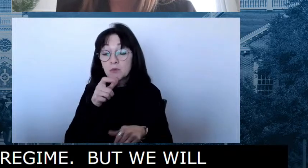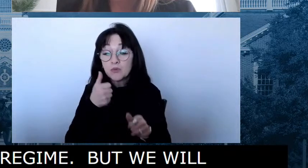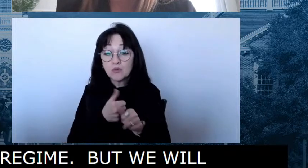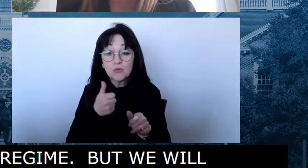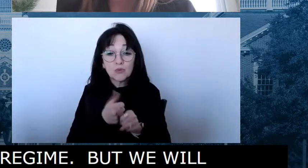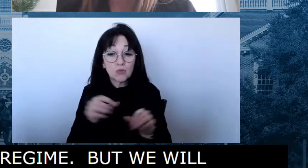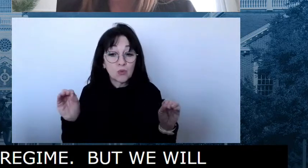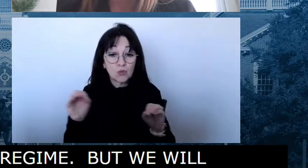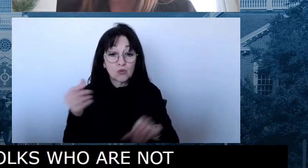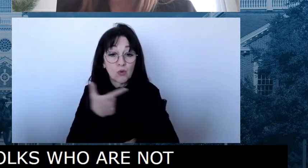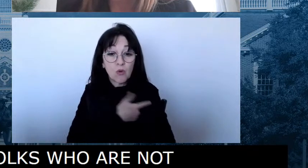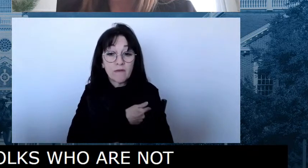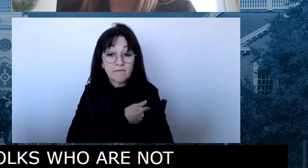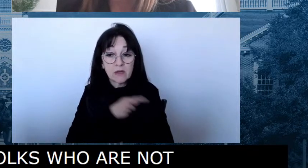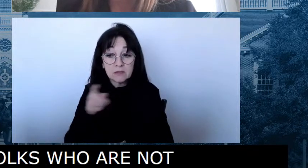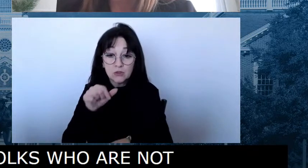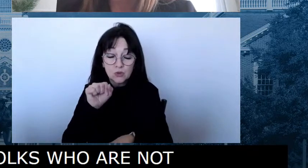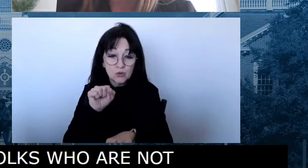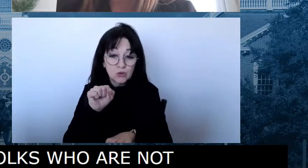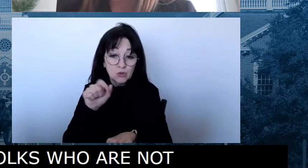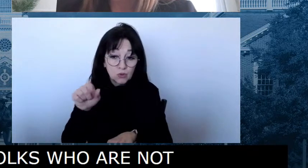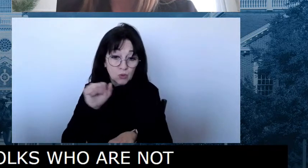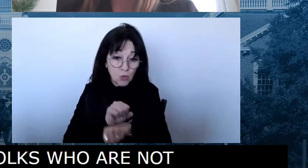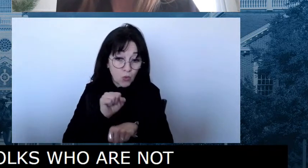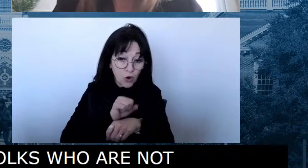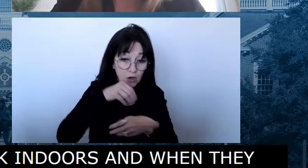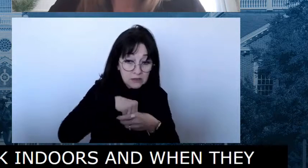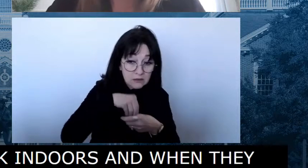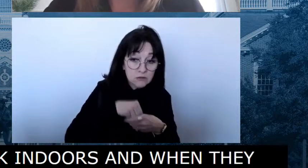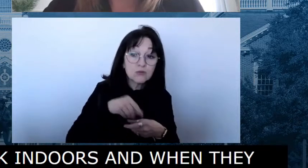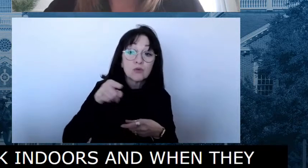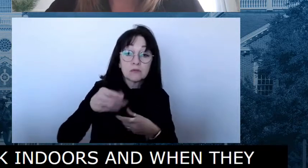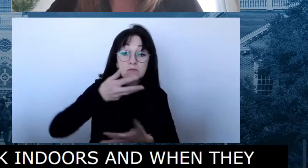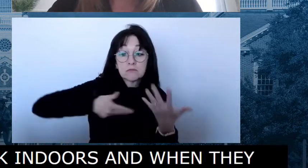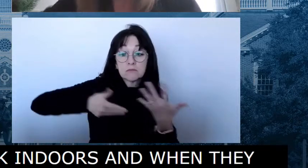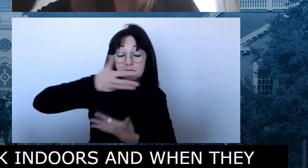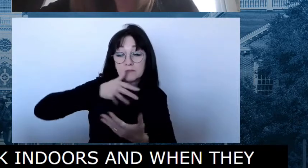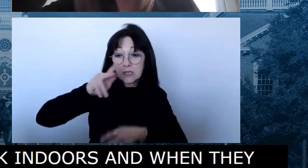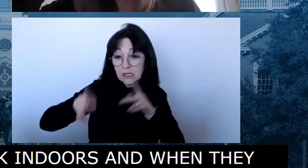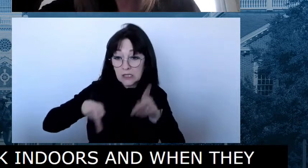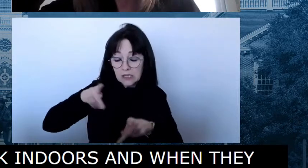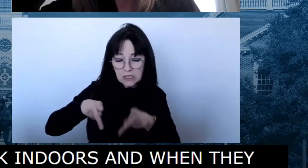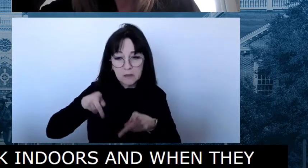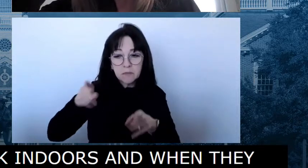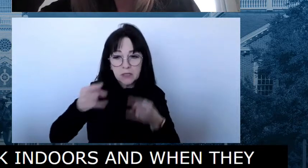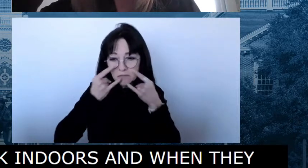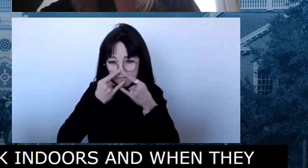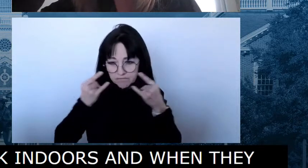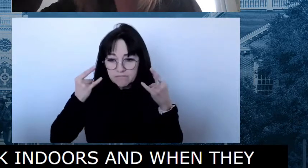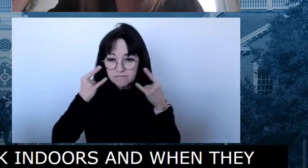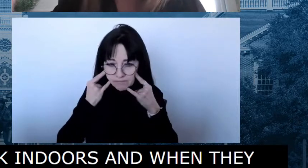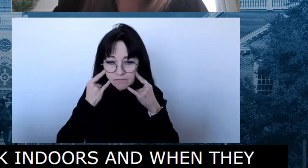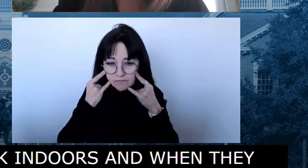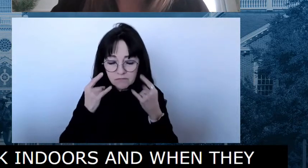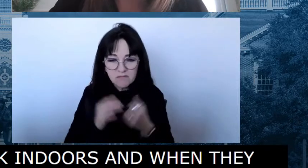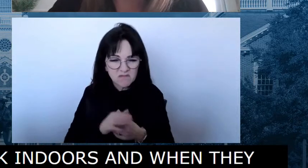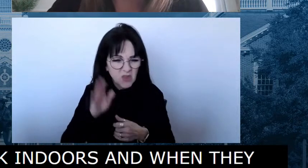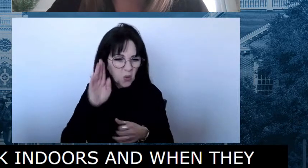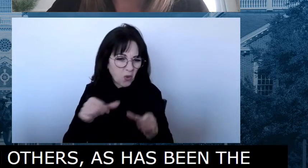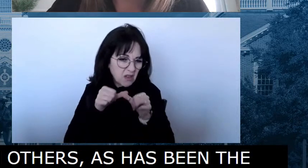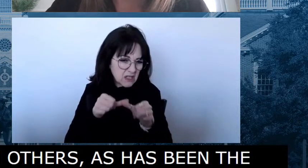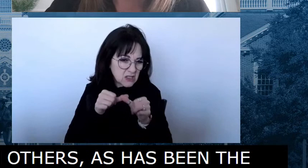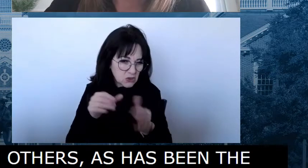and when they're in close contact with others, as has been the recommendation for some time. Dr. Rattay,